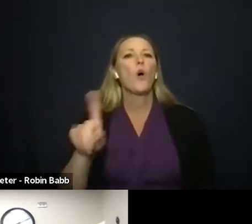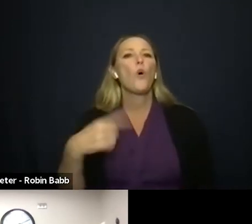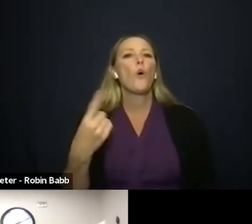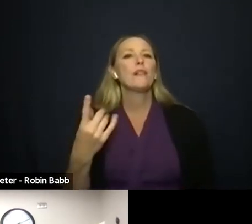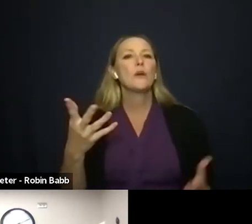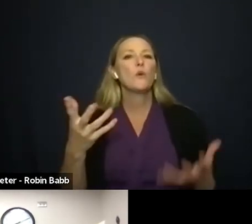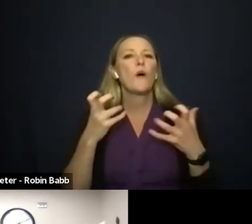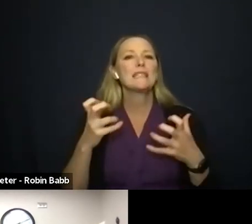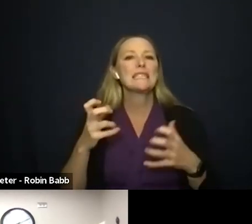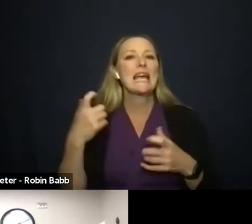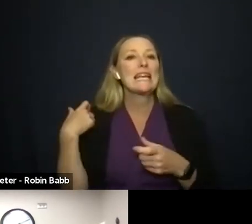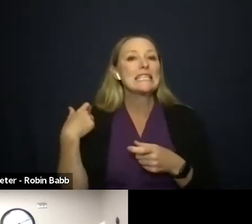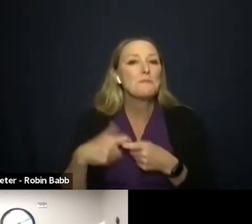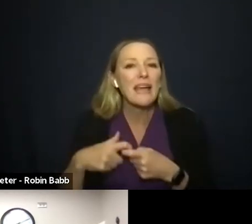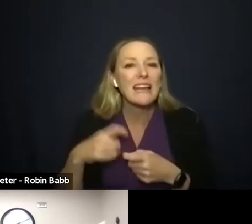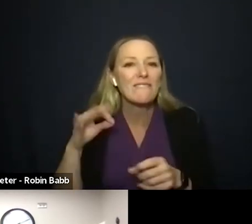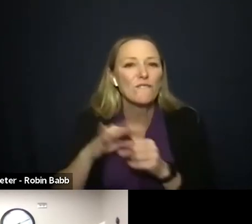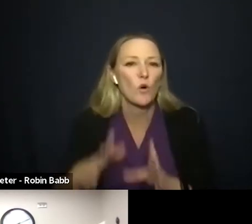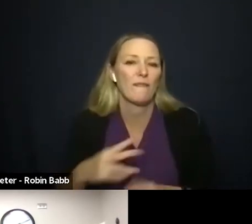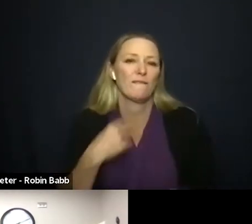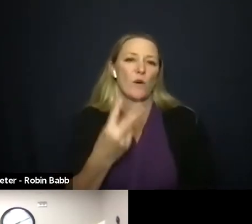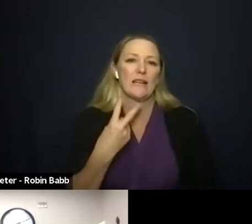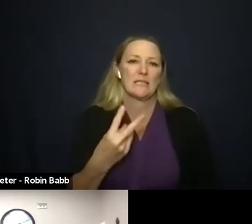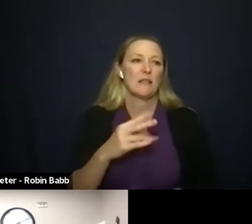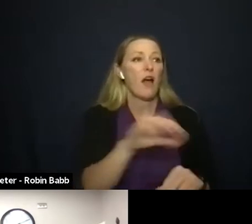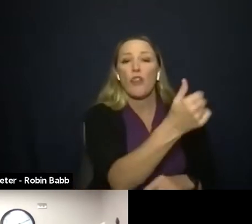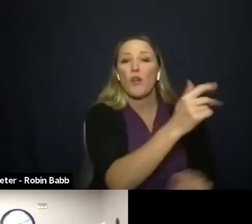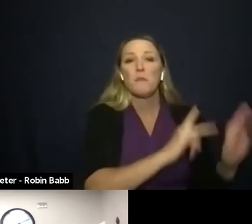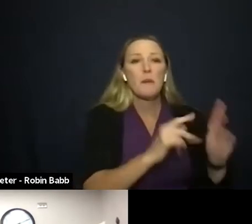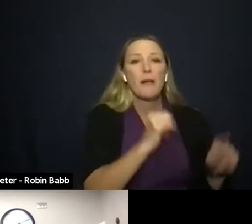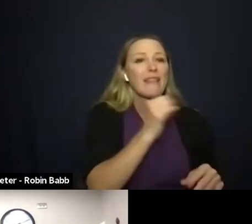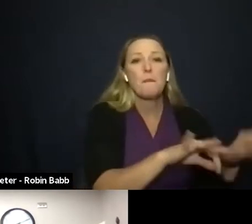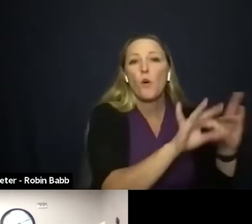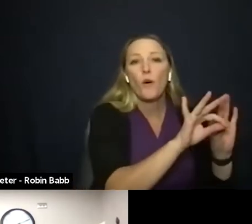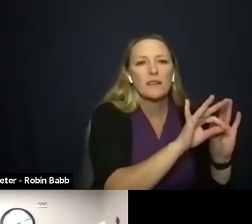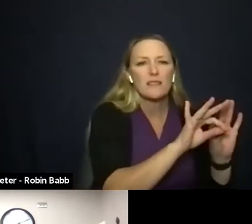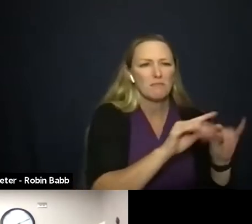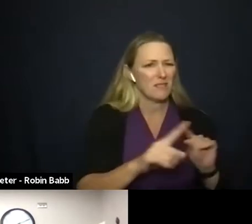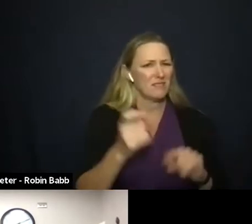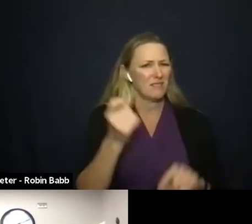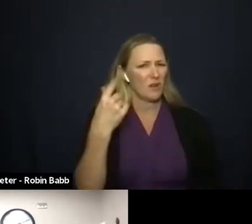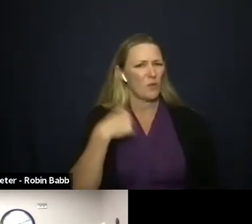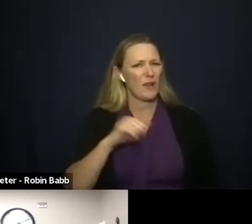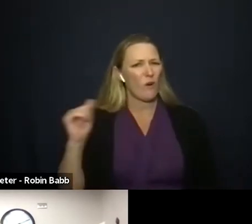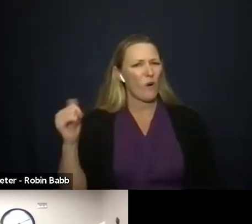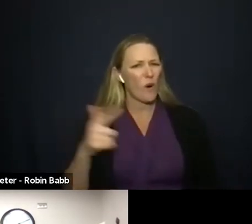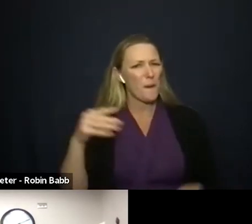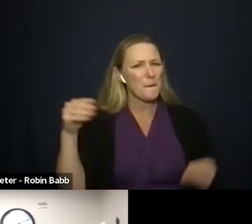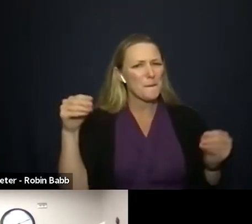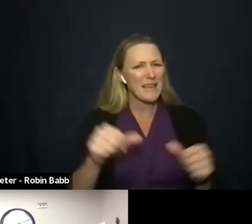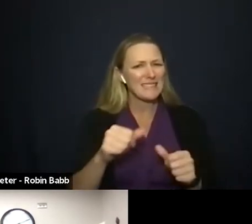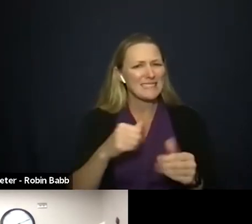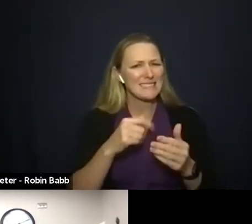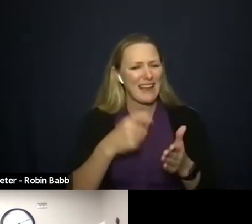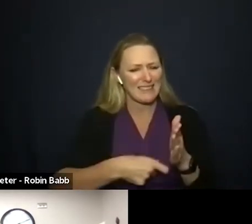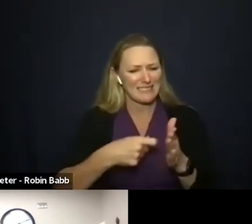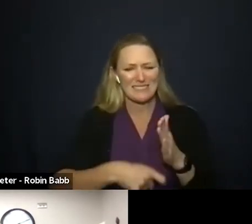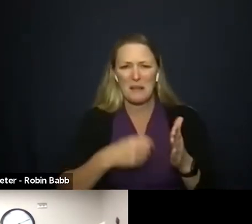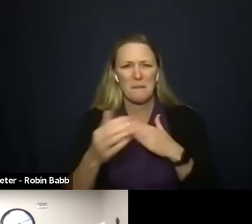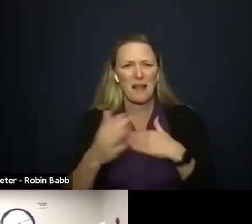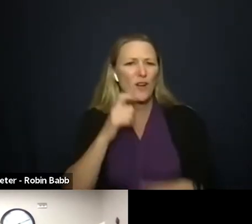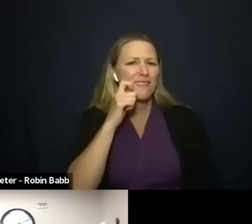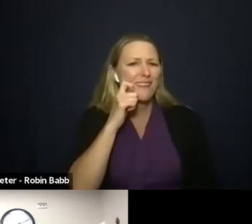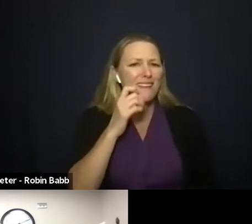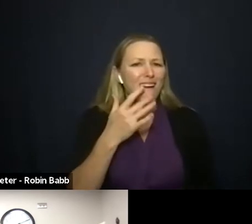heard and no others the rest of the community doesn't seem to matter but we are all paying taxes no matter what color our skin and by the